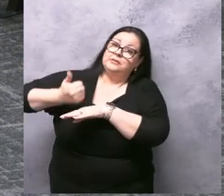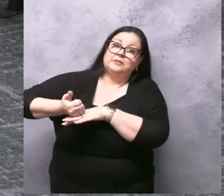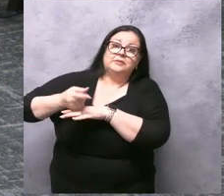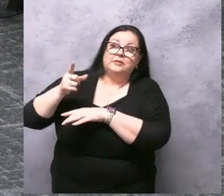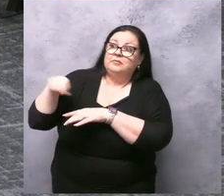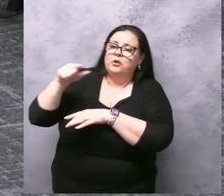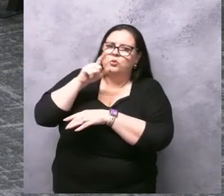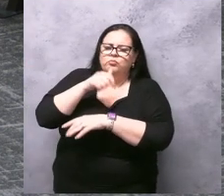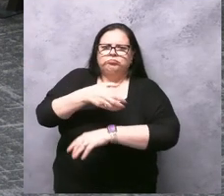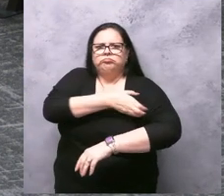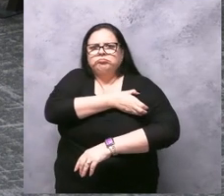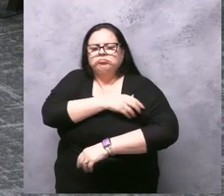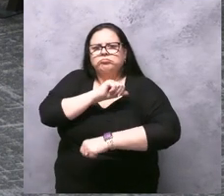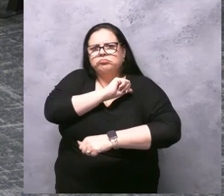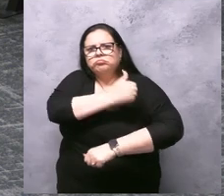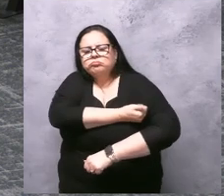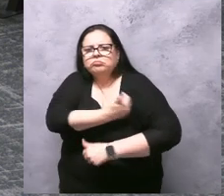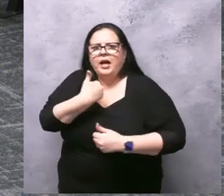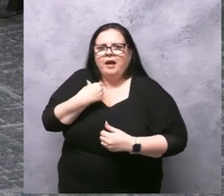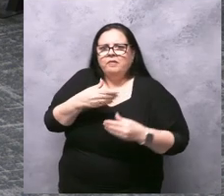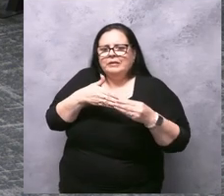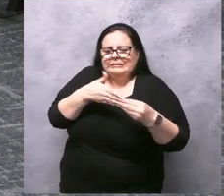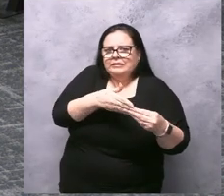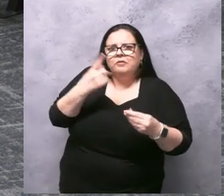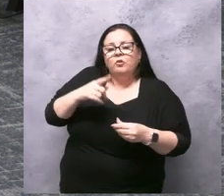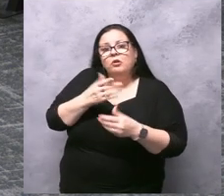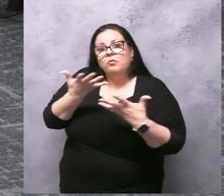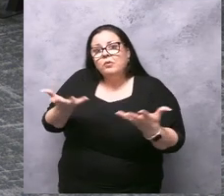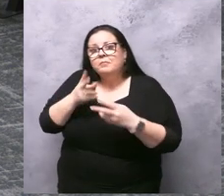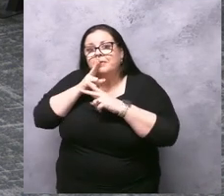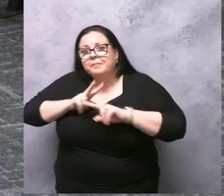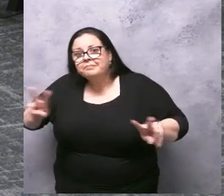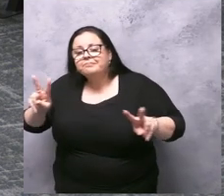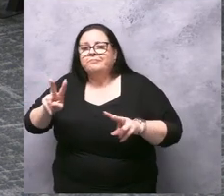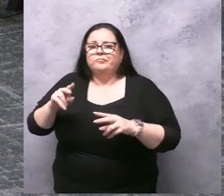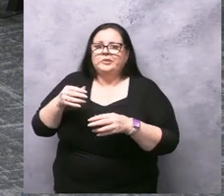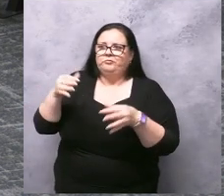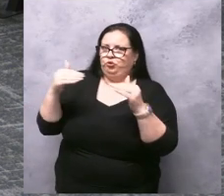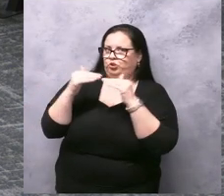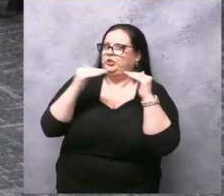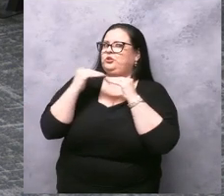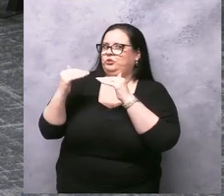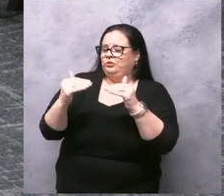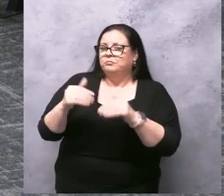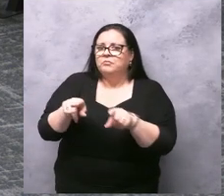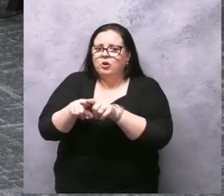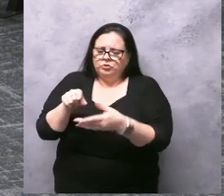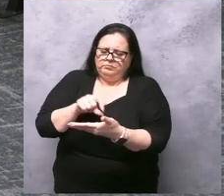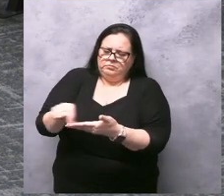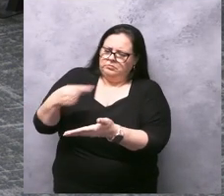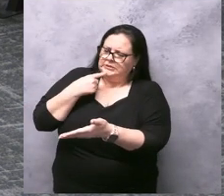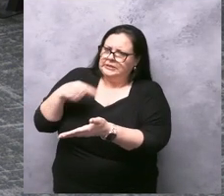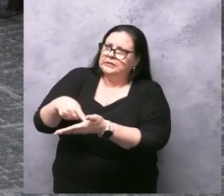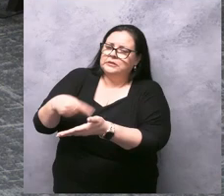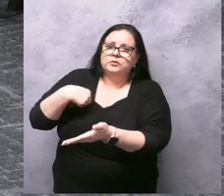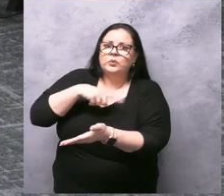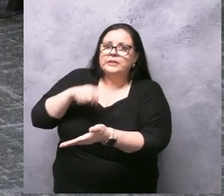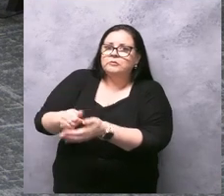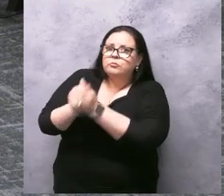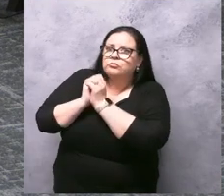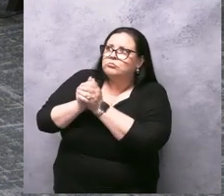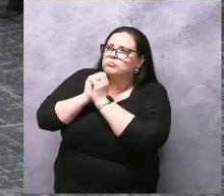in authority to promote peace and justice. It also says that we ought to pray for our